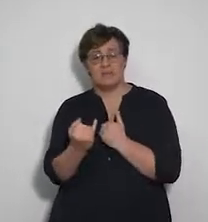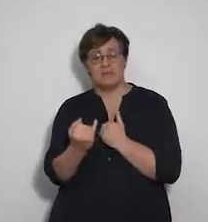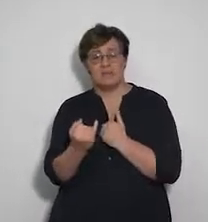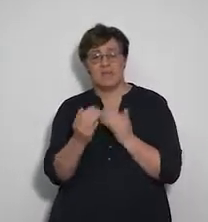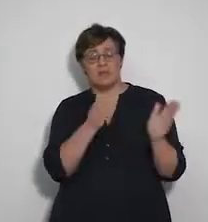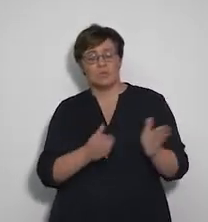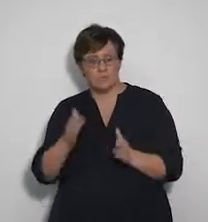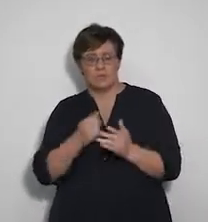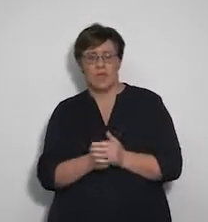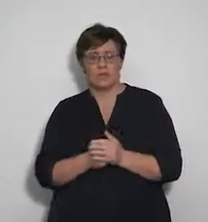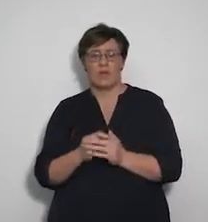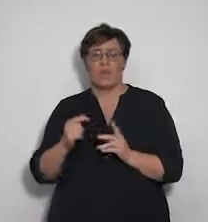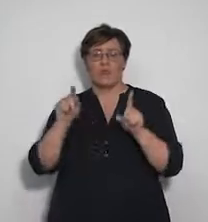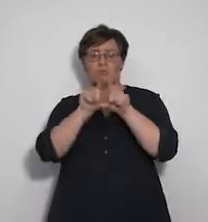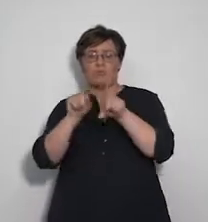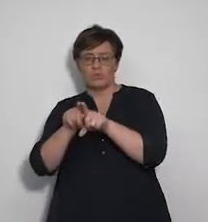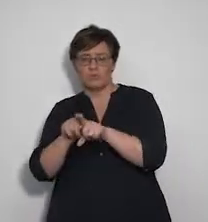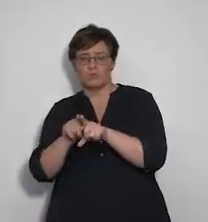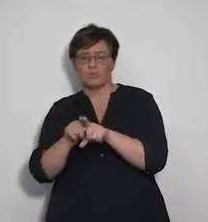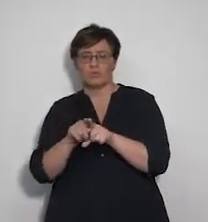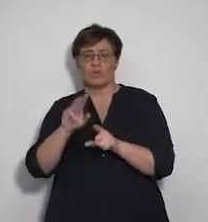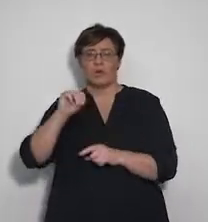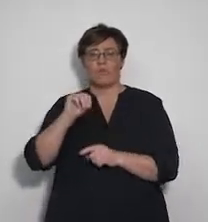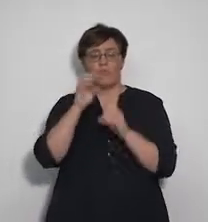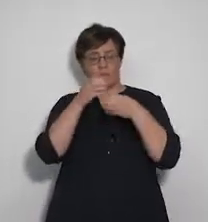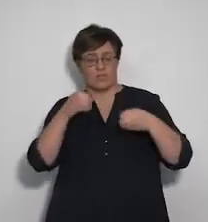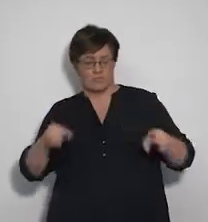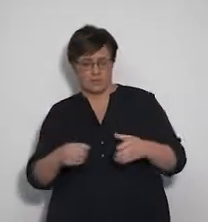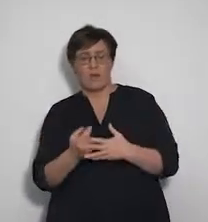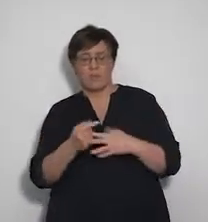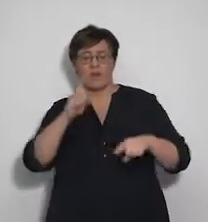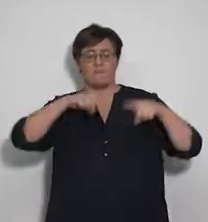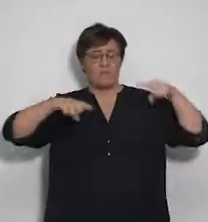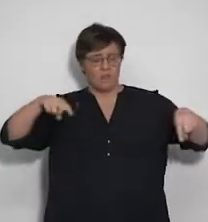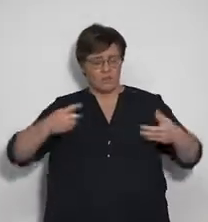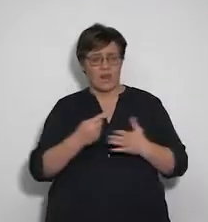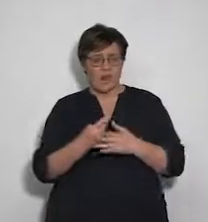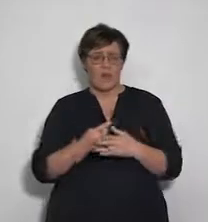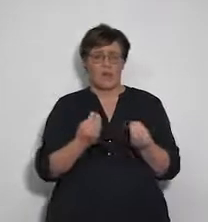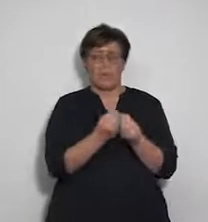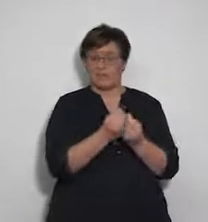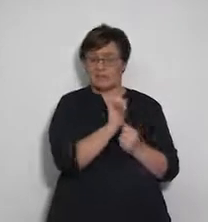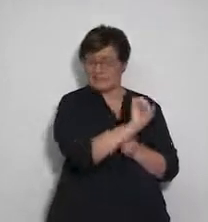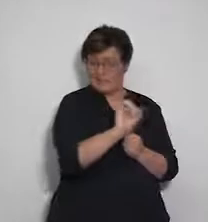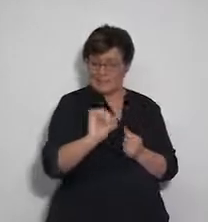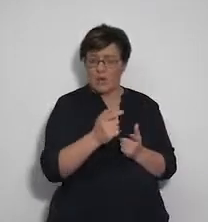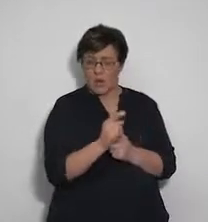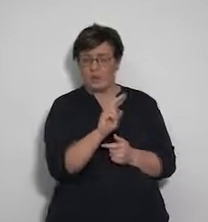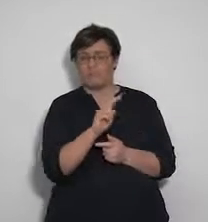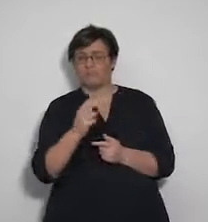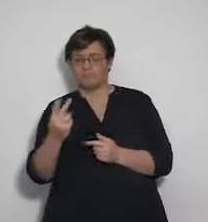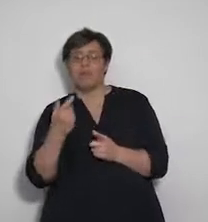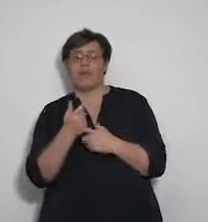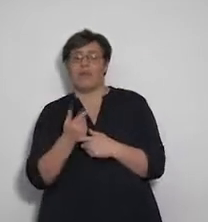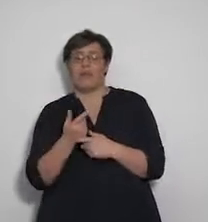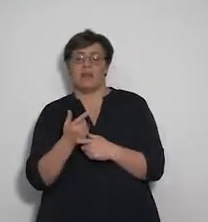assortment and chromosomal mutations as important concepts in either producing variation in organisms and mutation